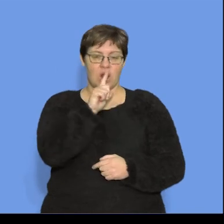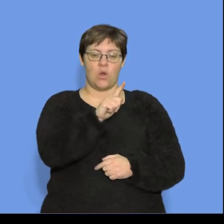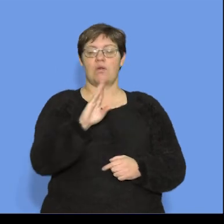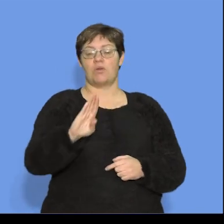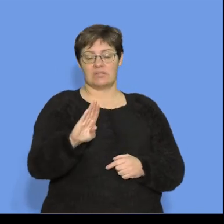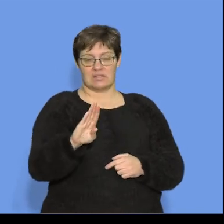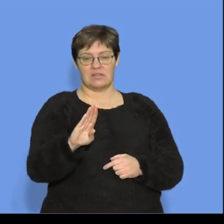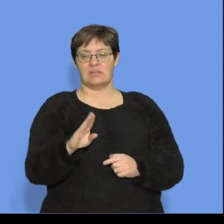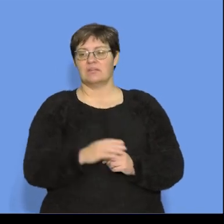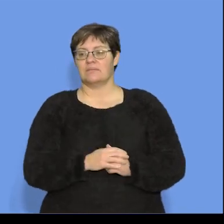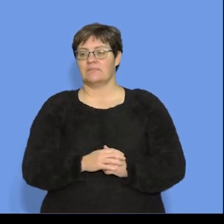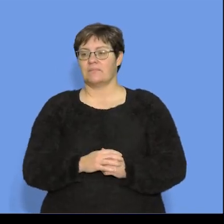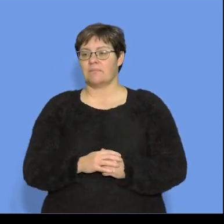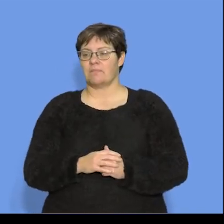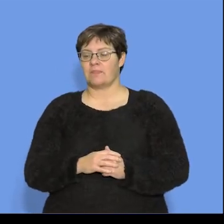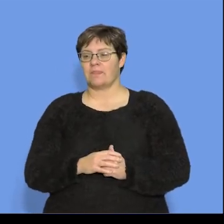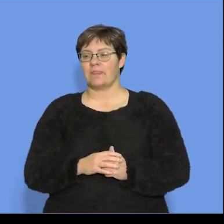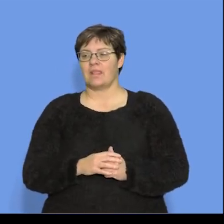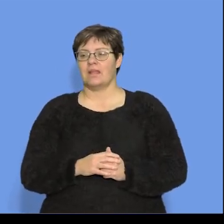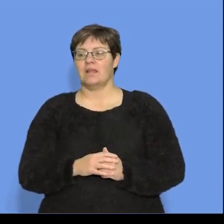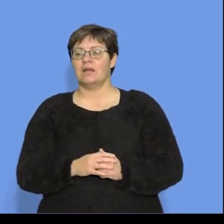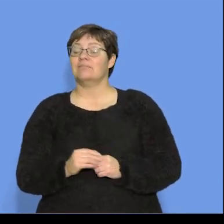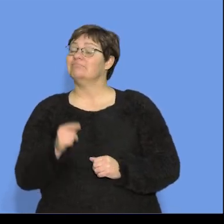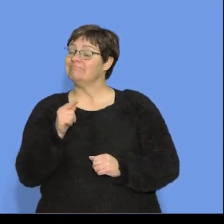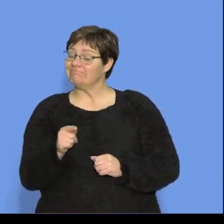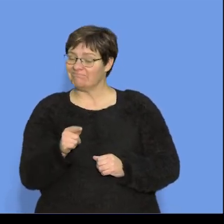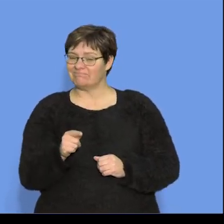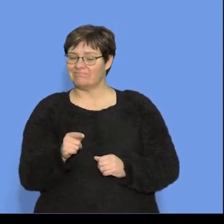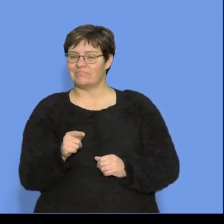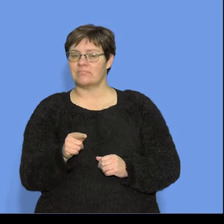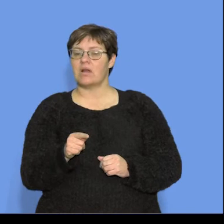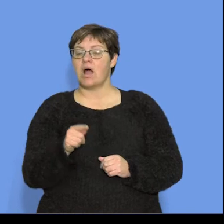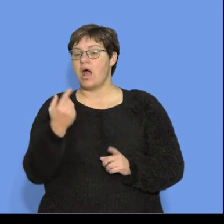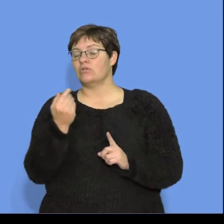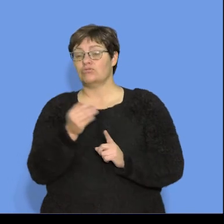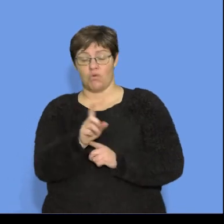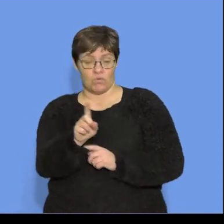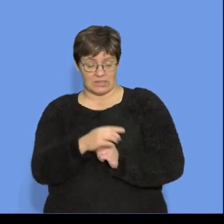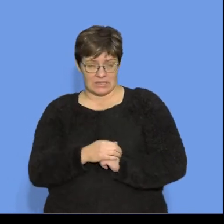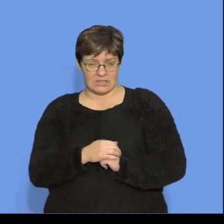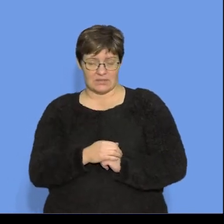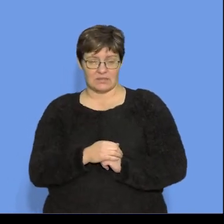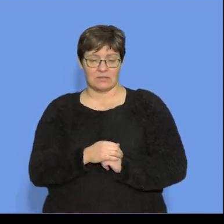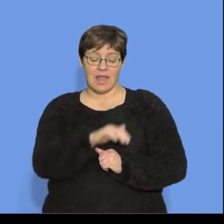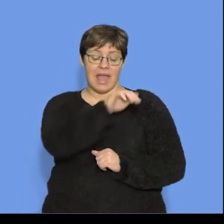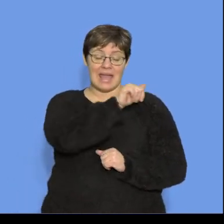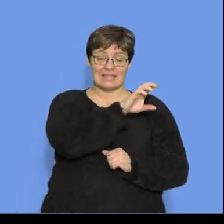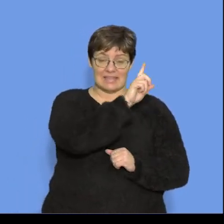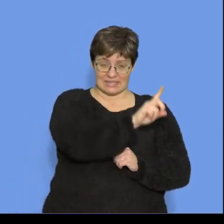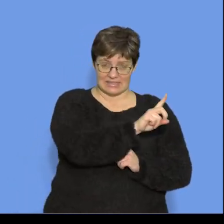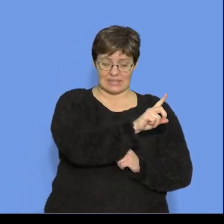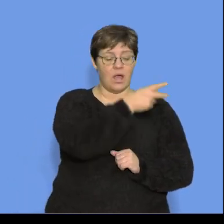along, Bronsted-Lowry, sometimes reverse those, and they indicated the following, that an acid is